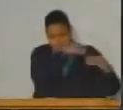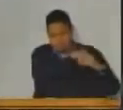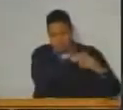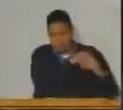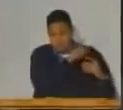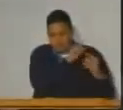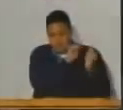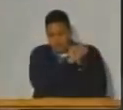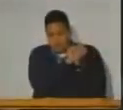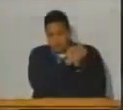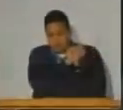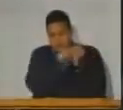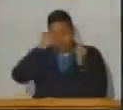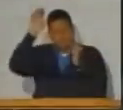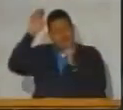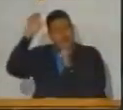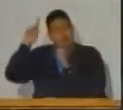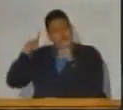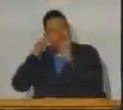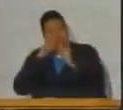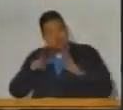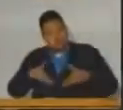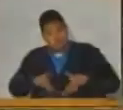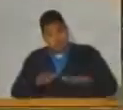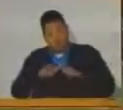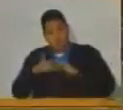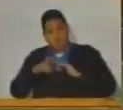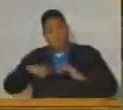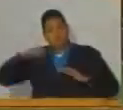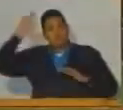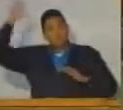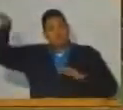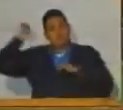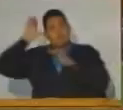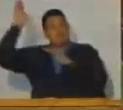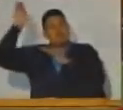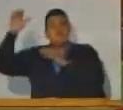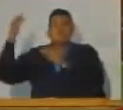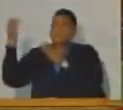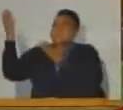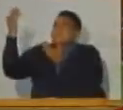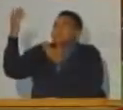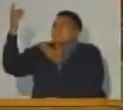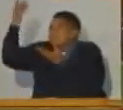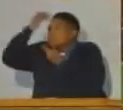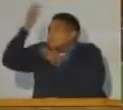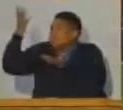diaspora to promote their greater involvement in national development,